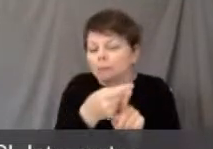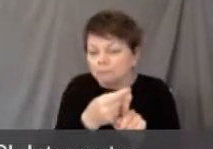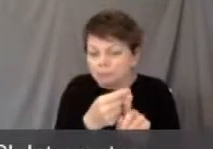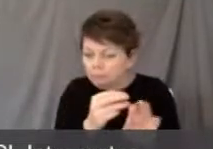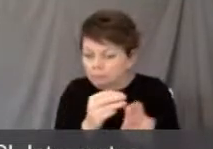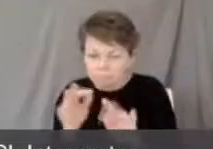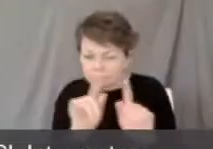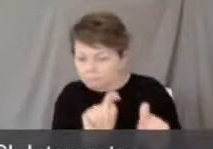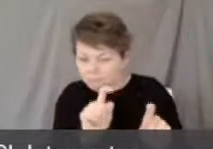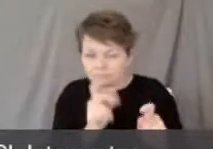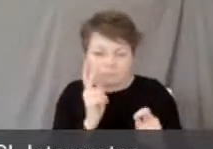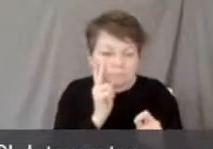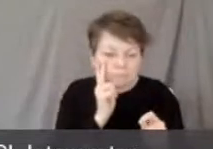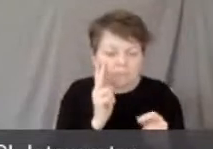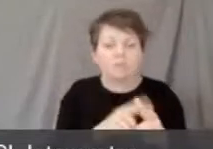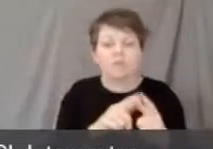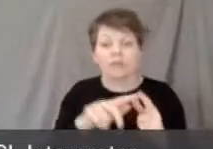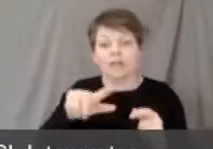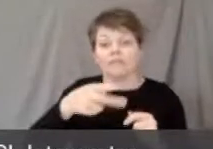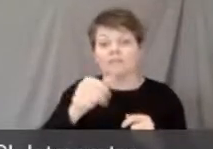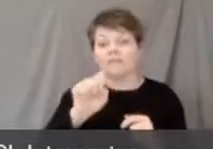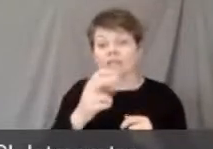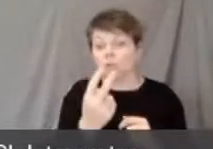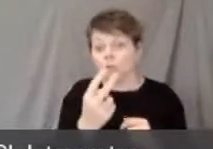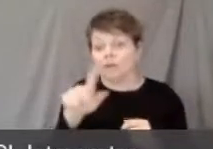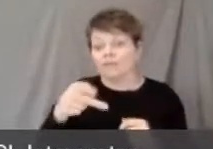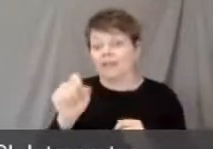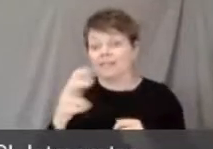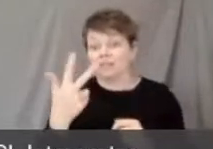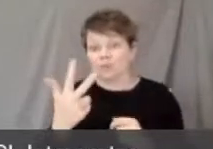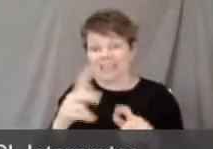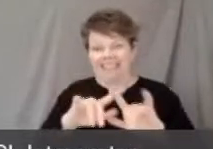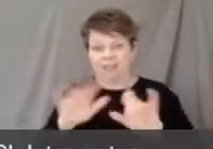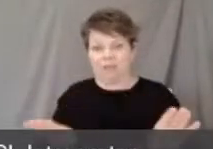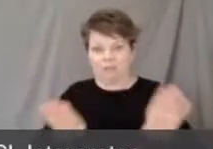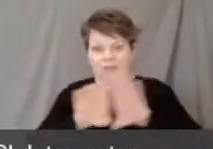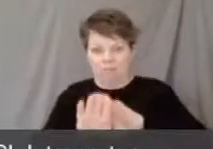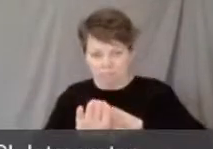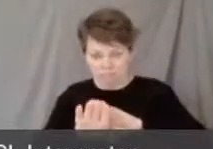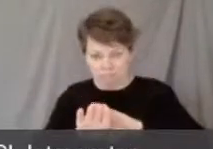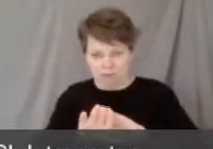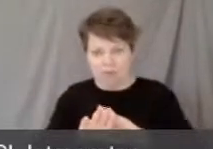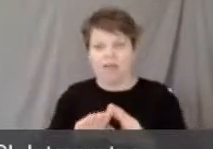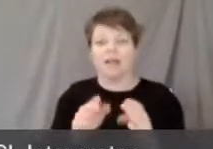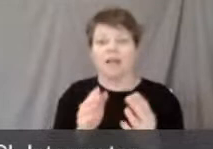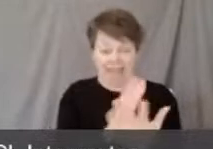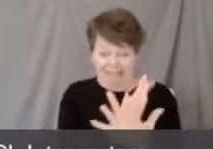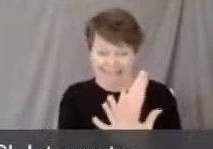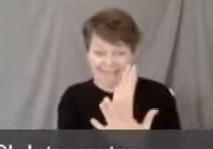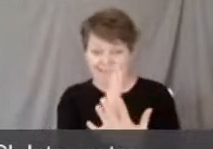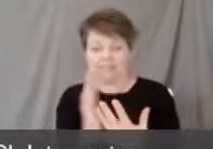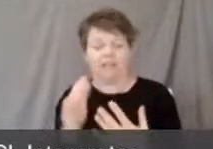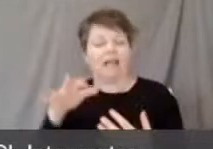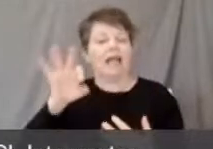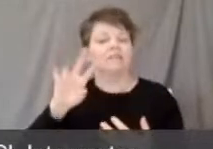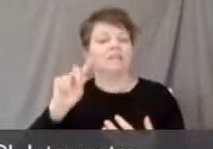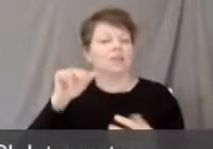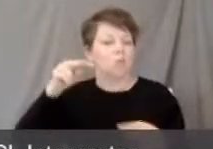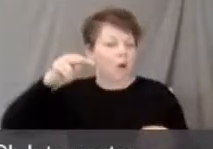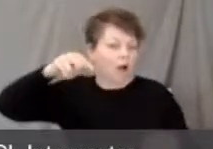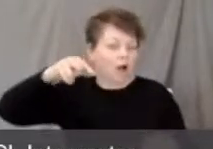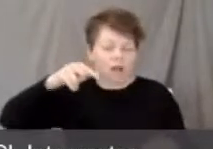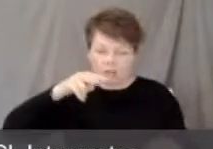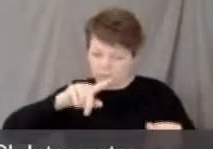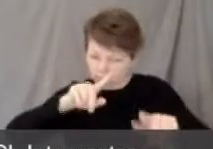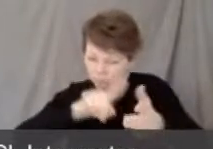They did overlapped phase 2 and phase 3 trials, and then all throughout this, the FDA was evaluating their work, and they